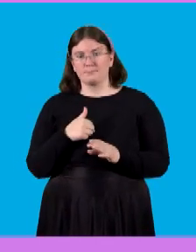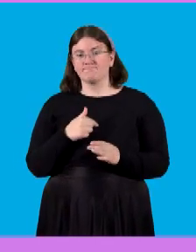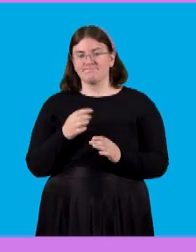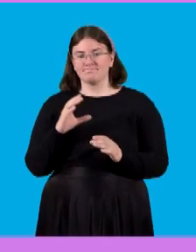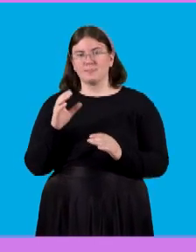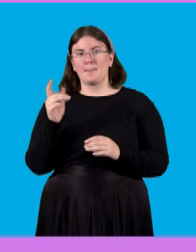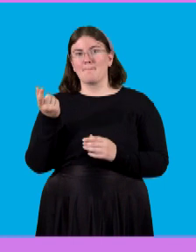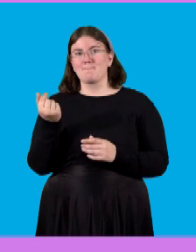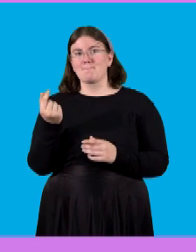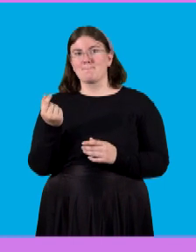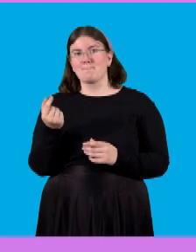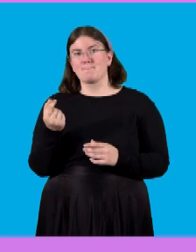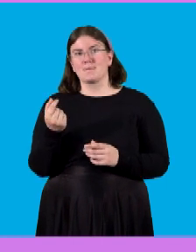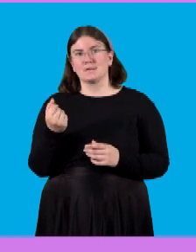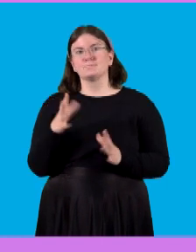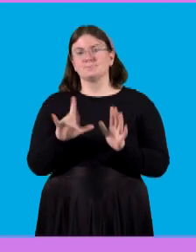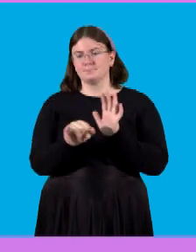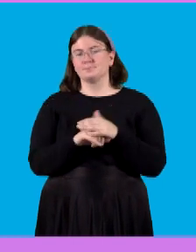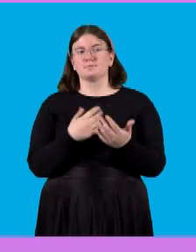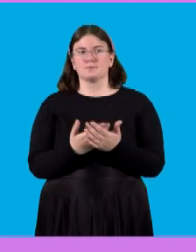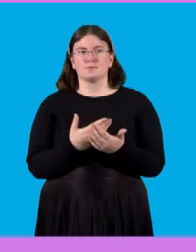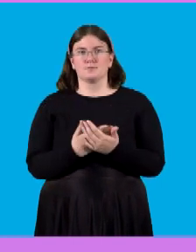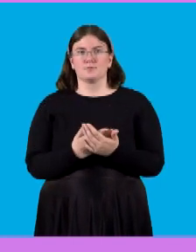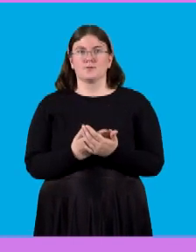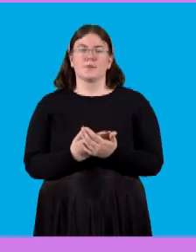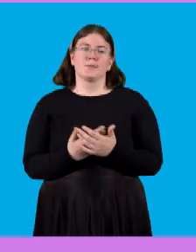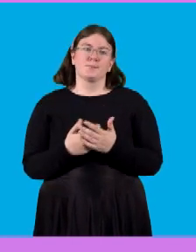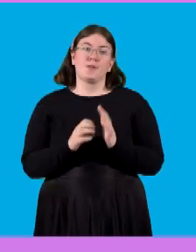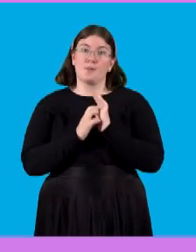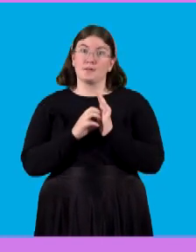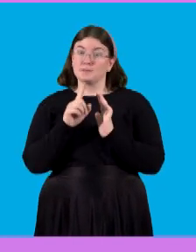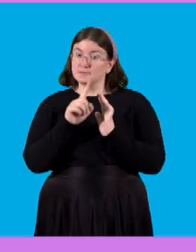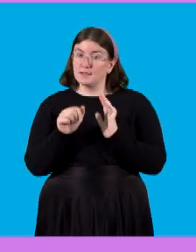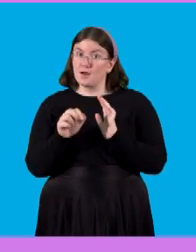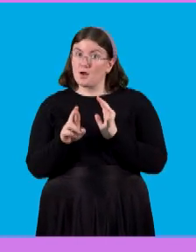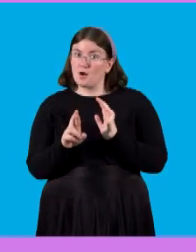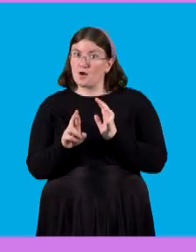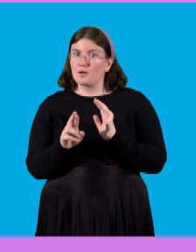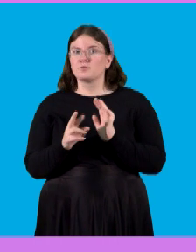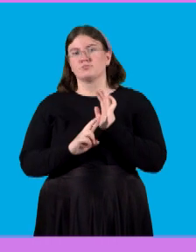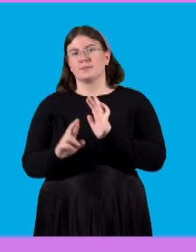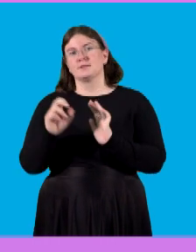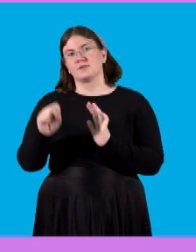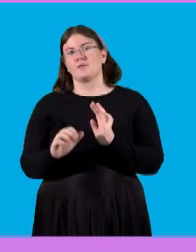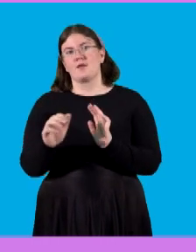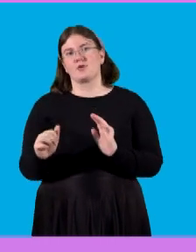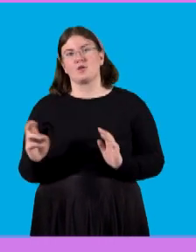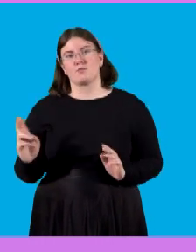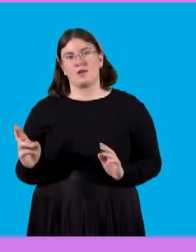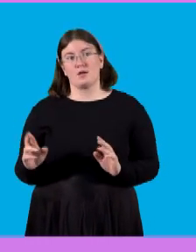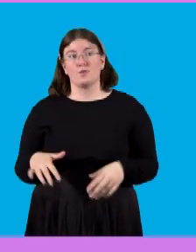Where we distinguish between currencies instead of using symbols. For example, sometimes we use ZAR,